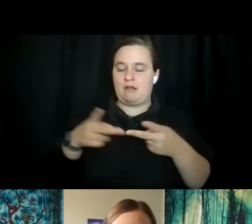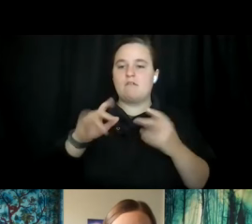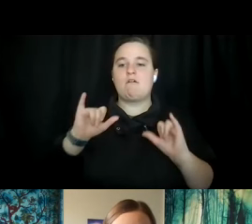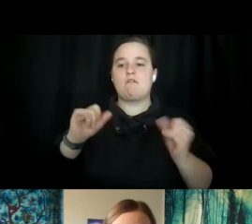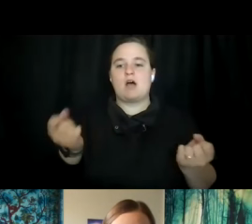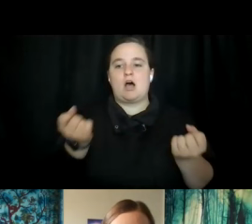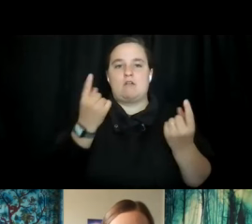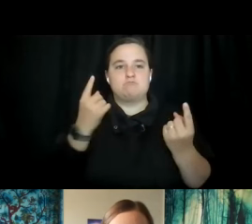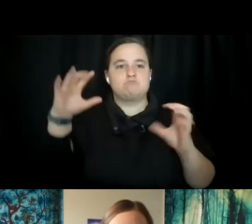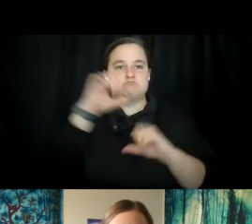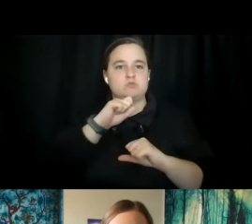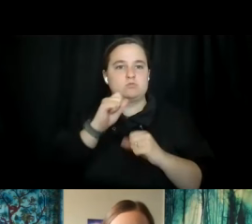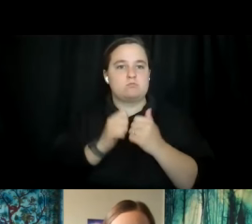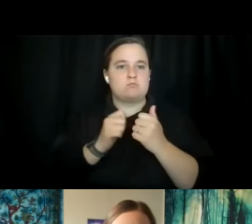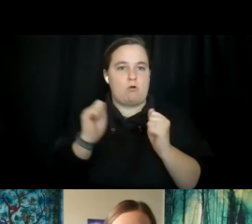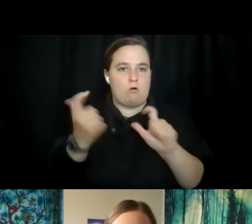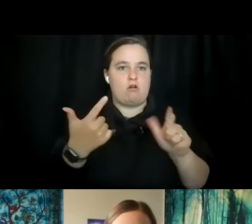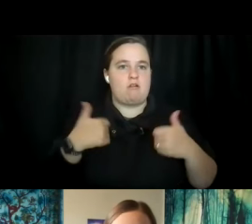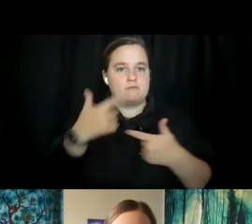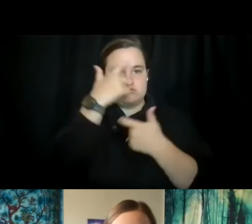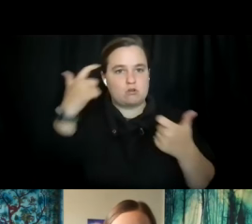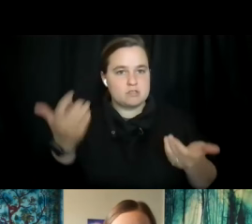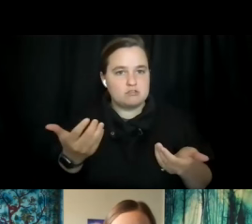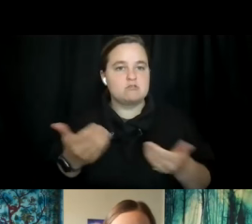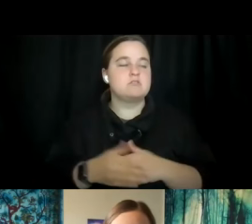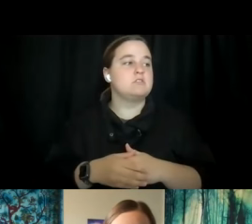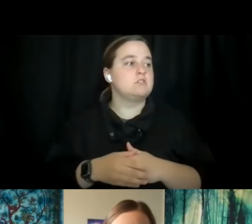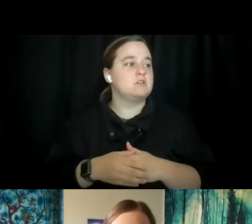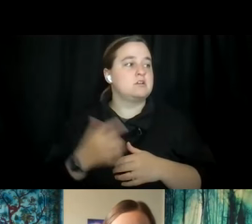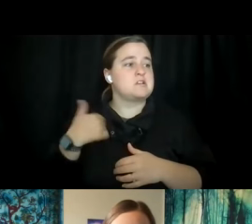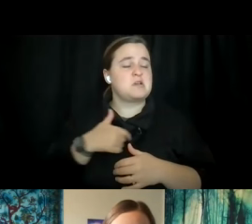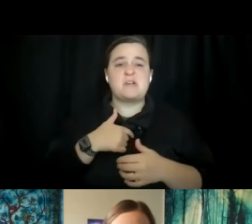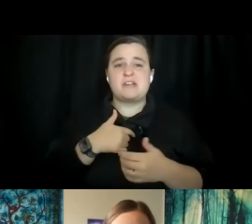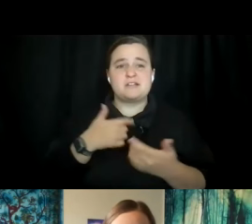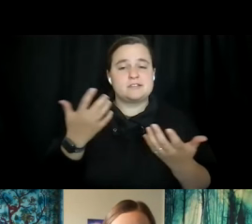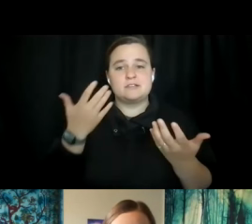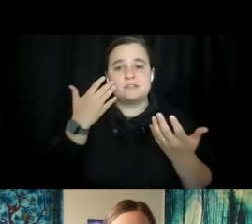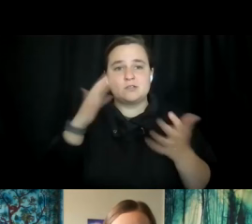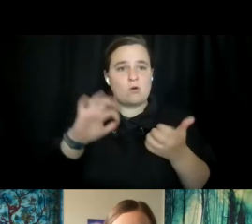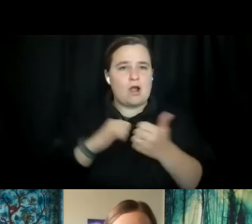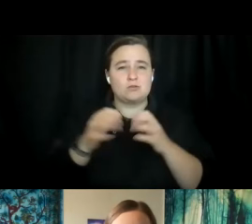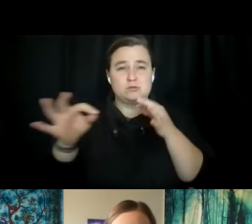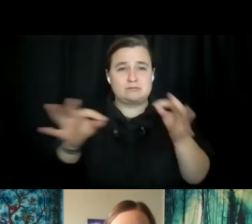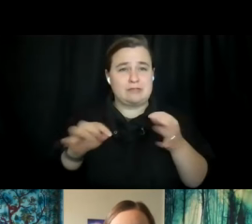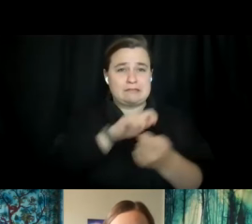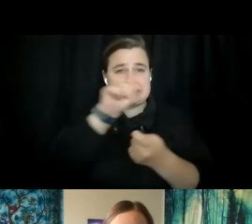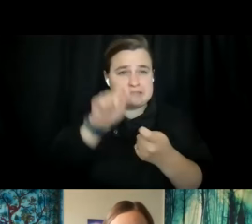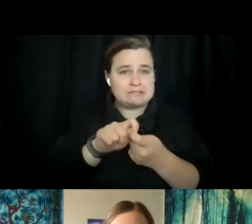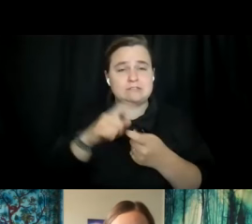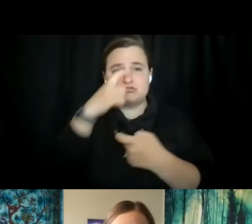universal assumption, because we don't really quite know how to define trauma.